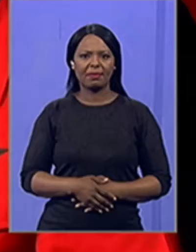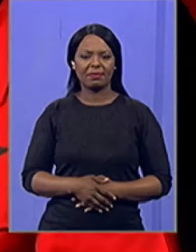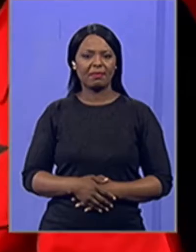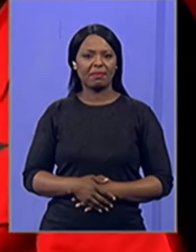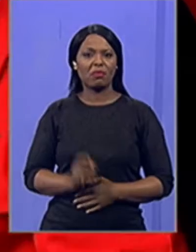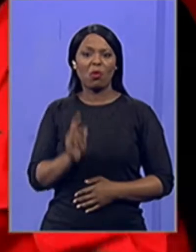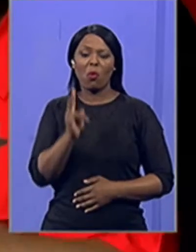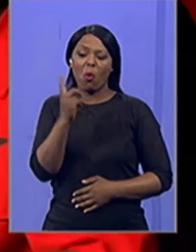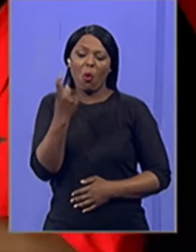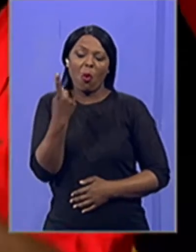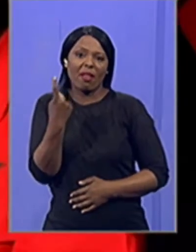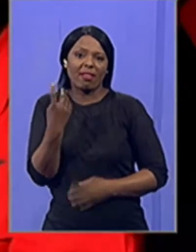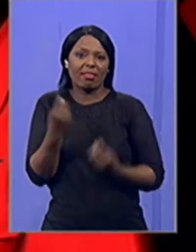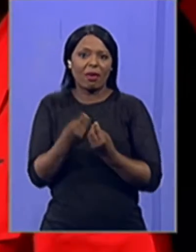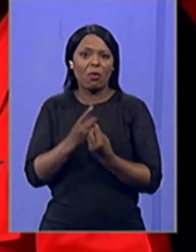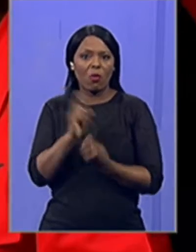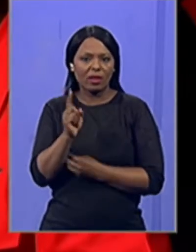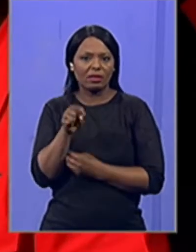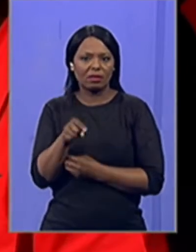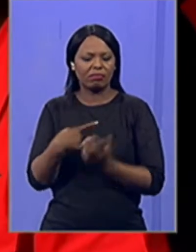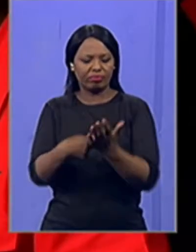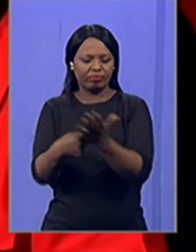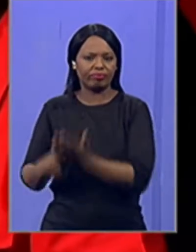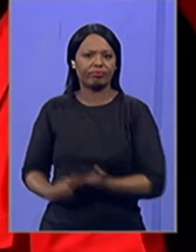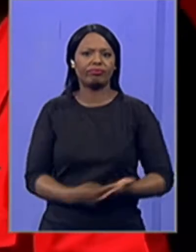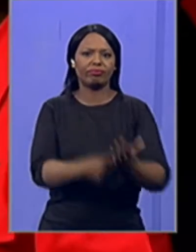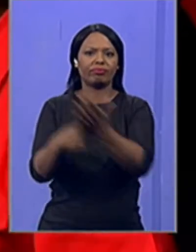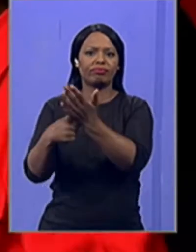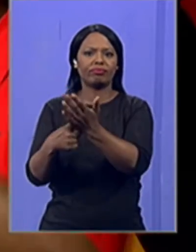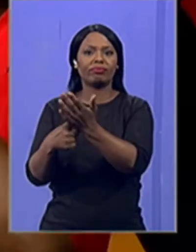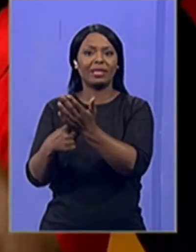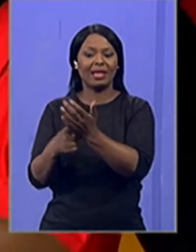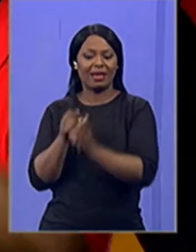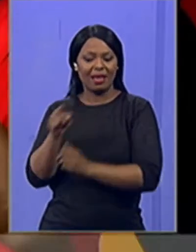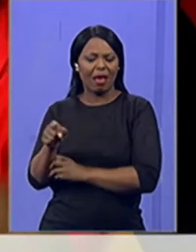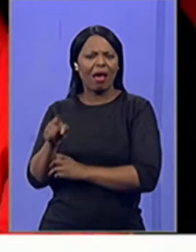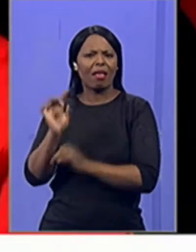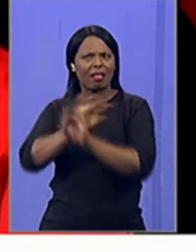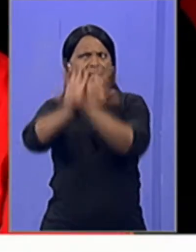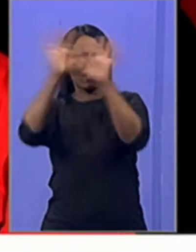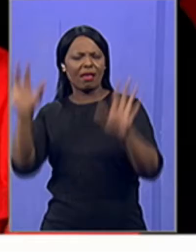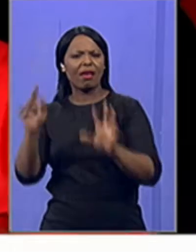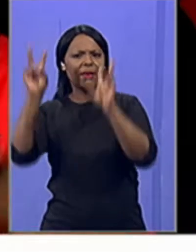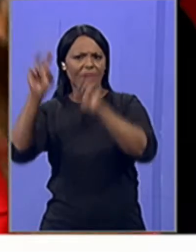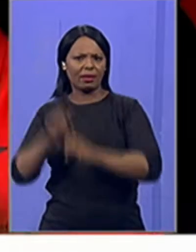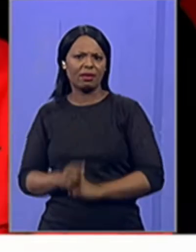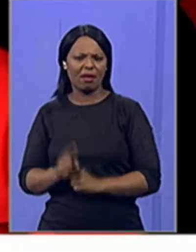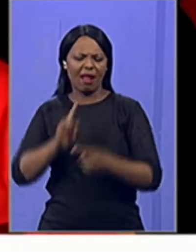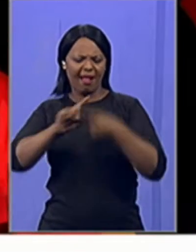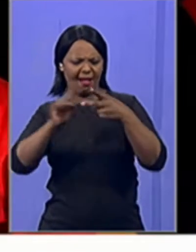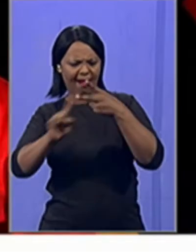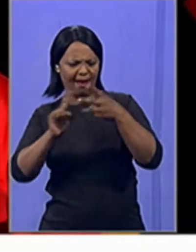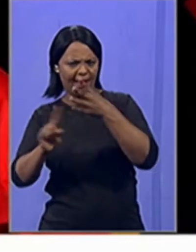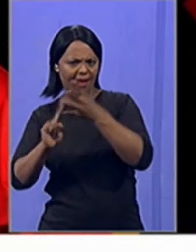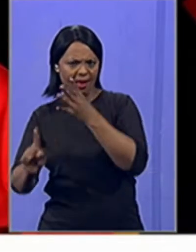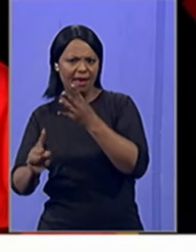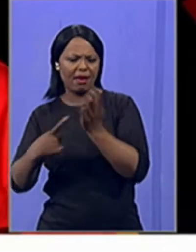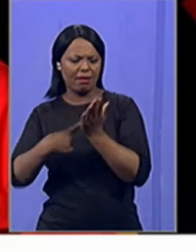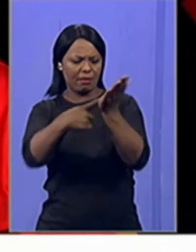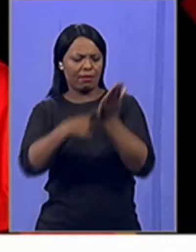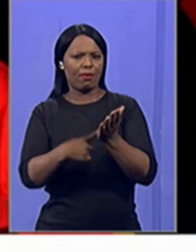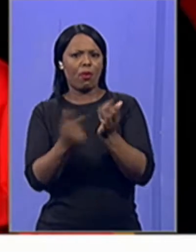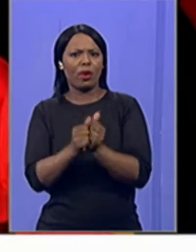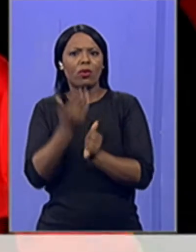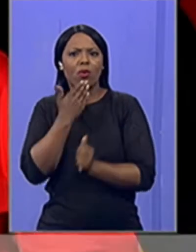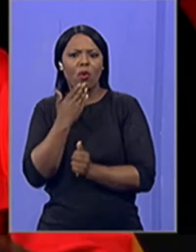engagement. The Congress of the party was clear about this matter. We have raised issues that we must still discuss with our alliance